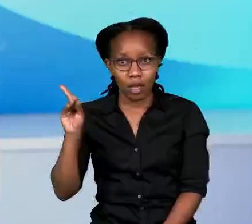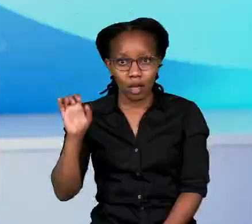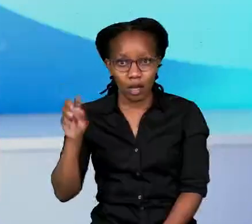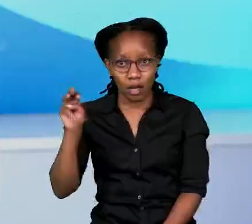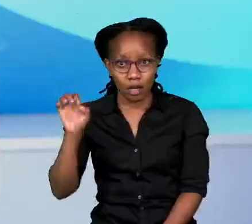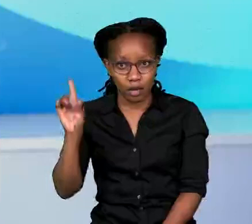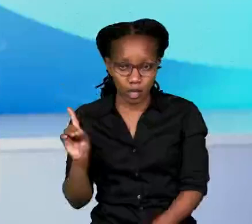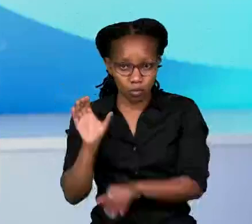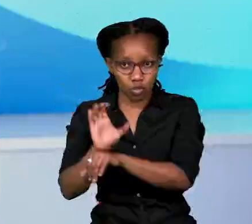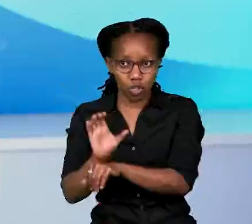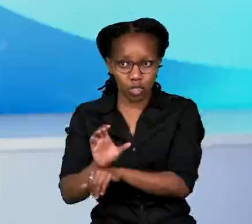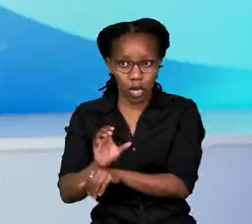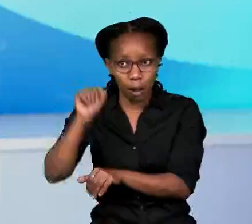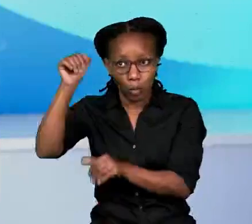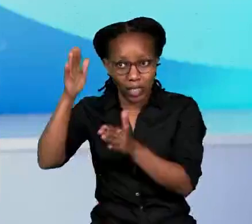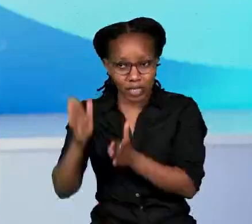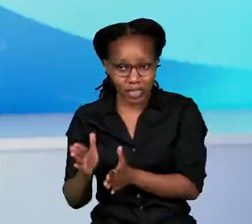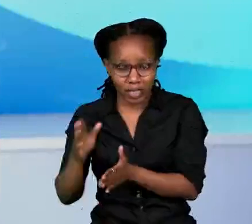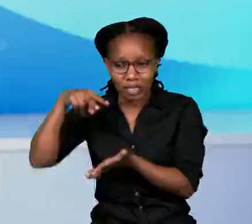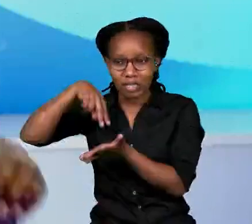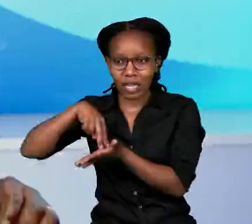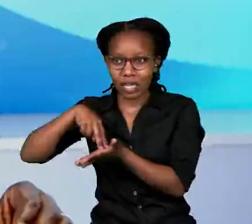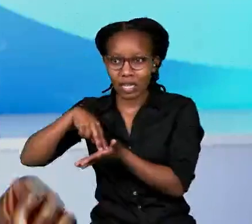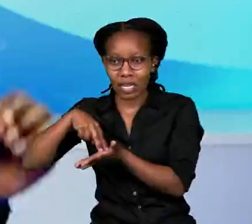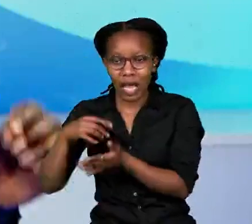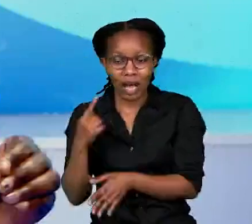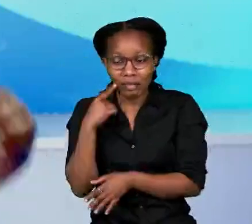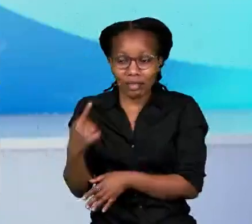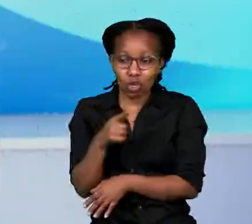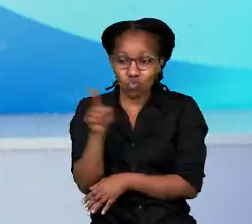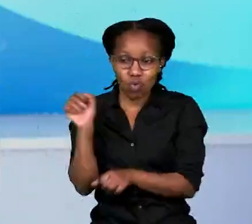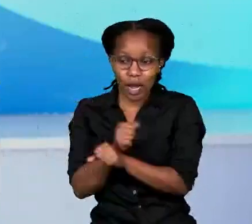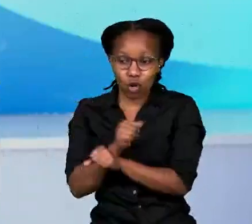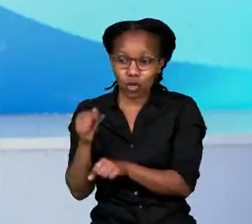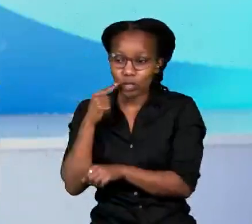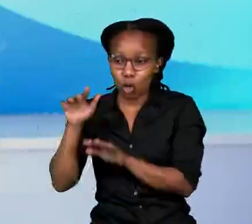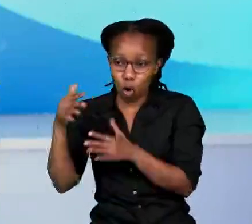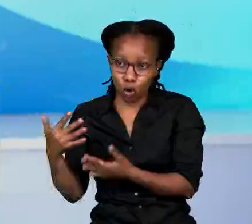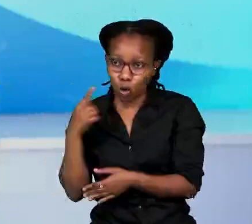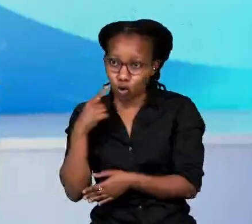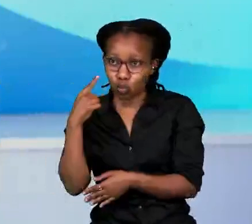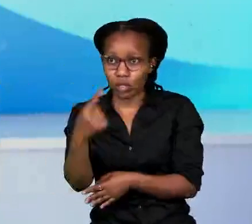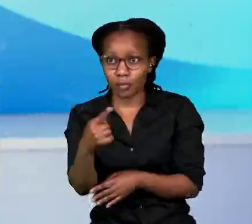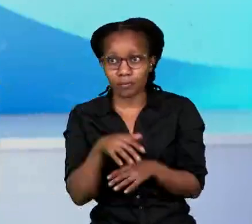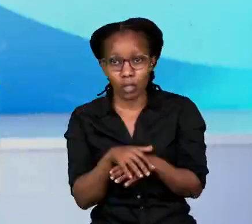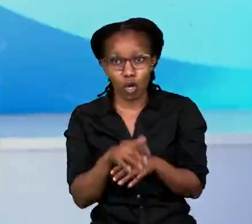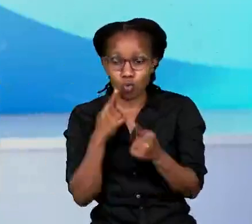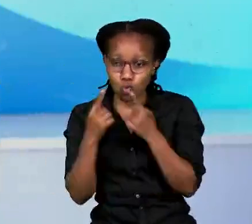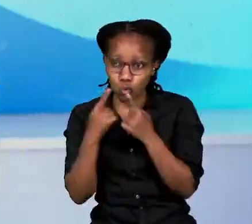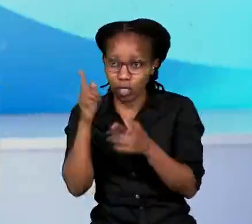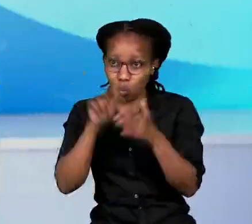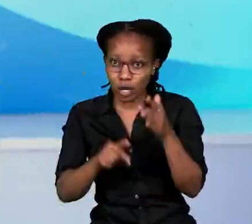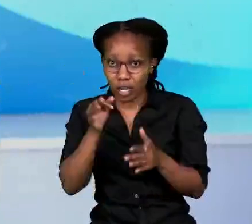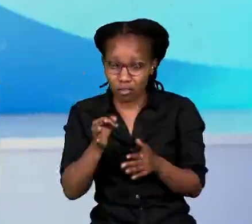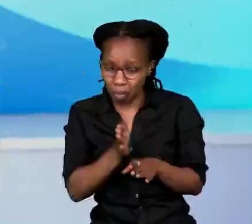of politicians standing on your podium and telling them you're not going to speak? Or are we going to tell them this is what you're going to say, and if you